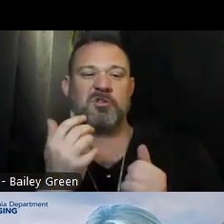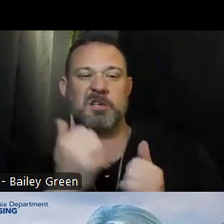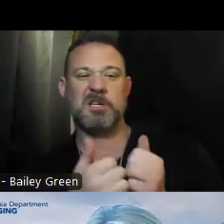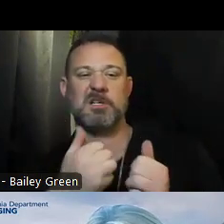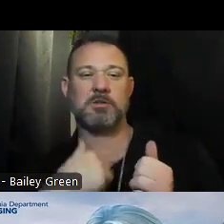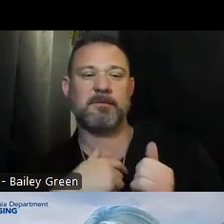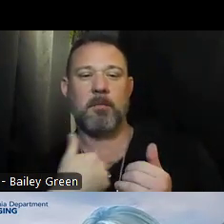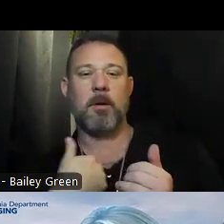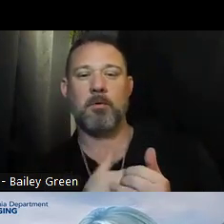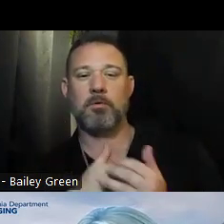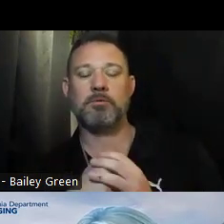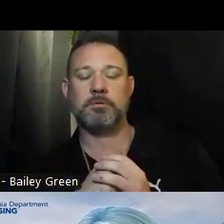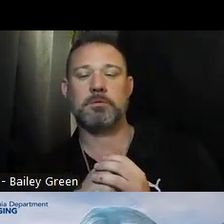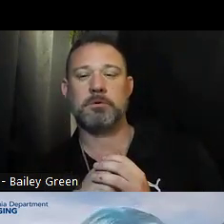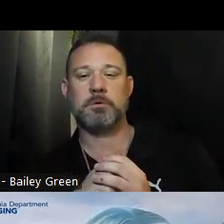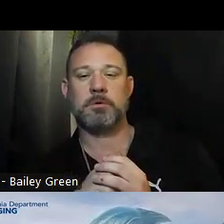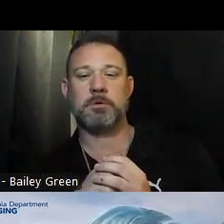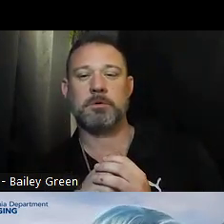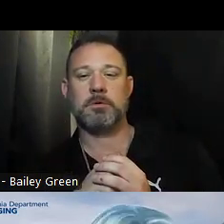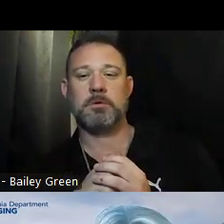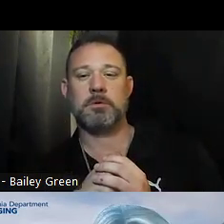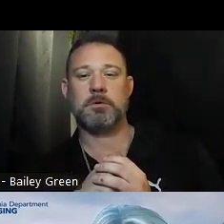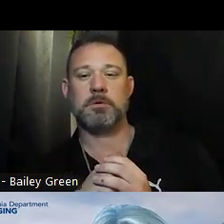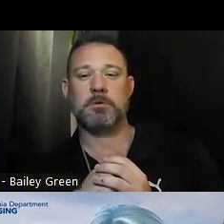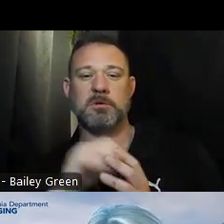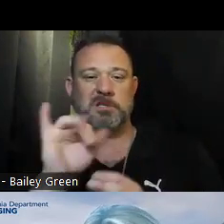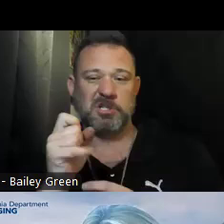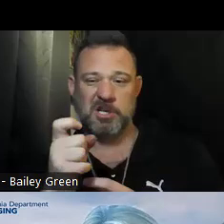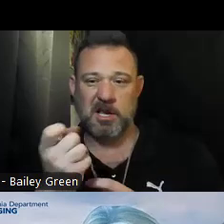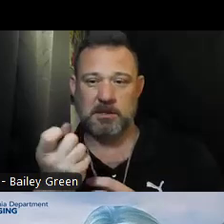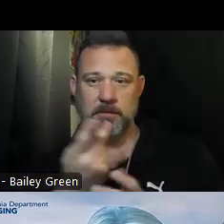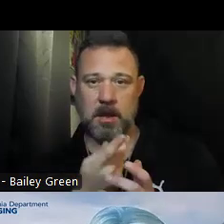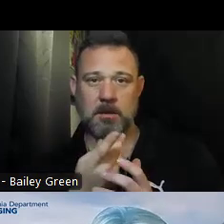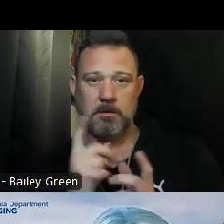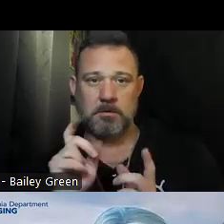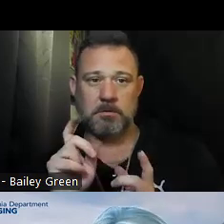our members. I'm wondering if Jax has joined us again.